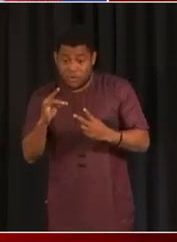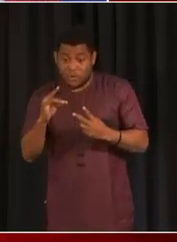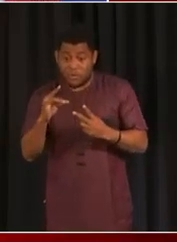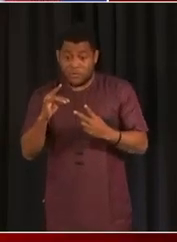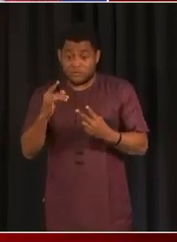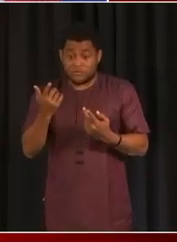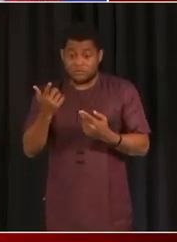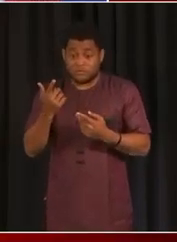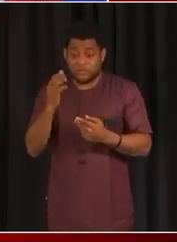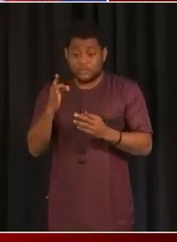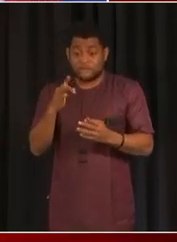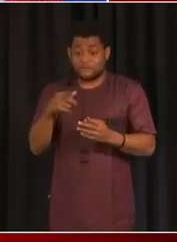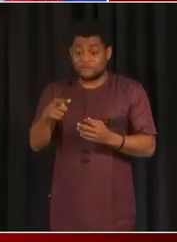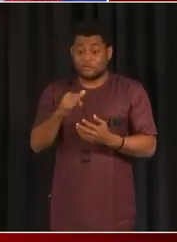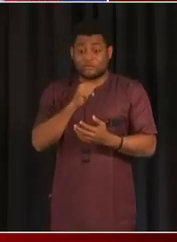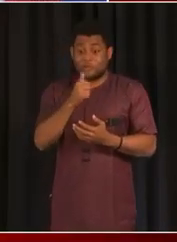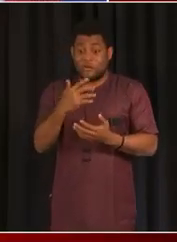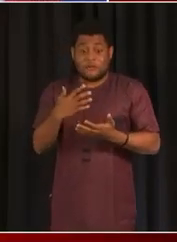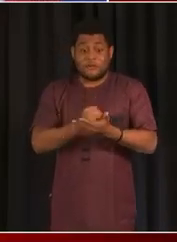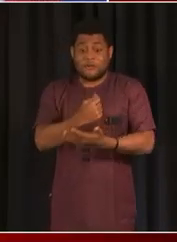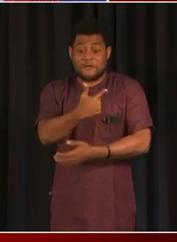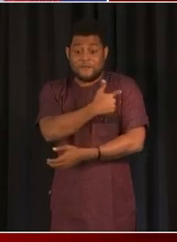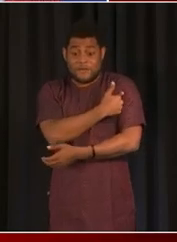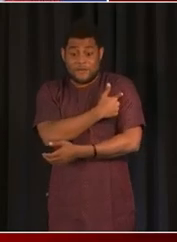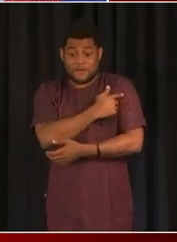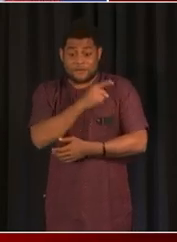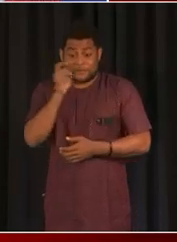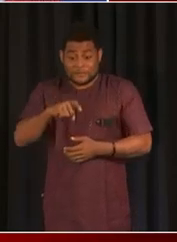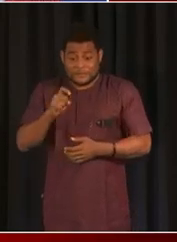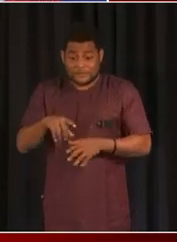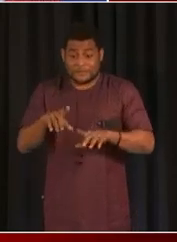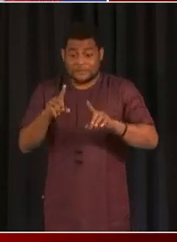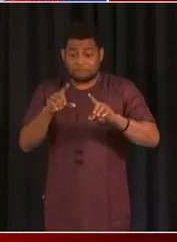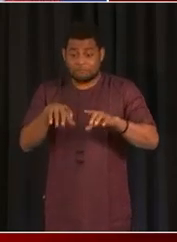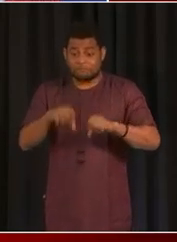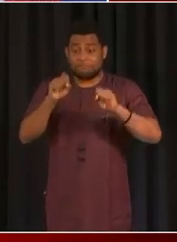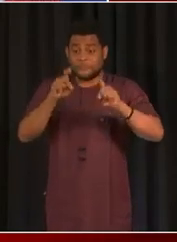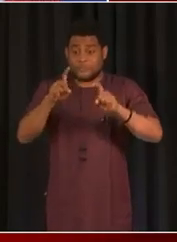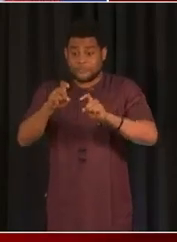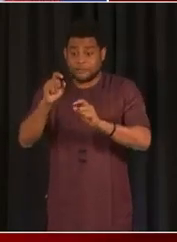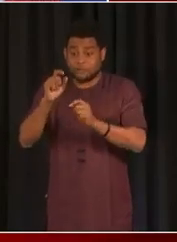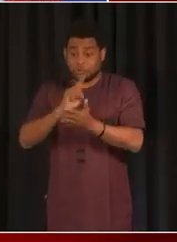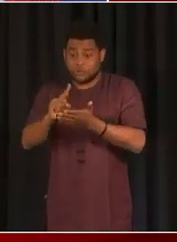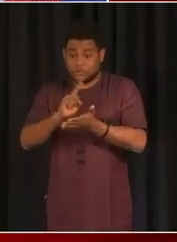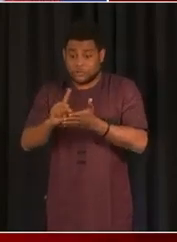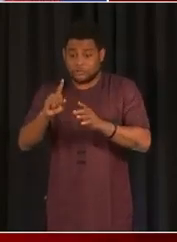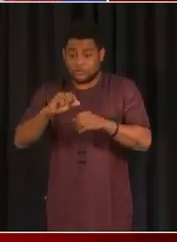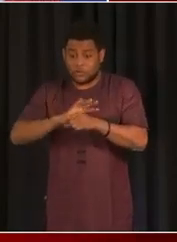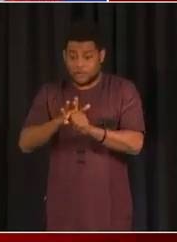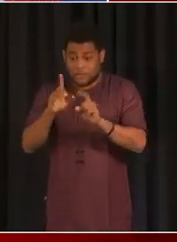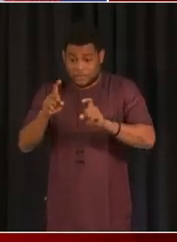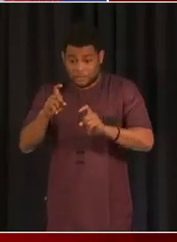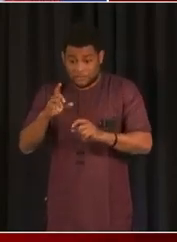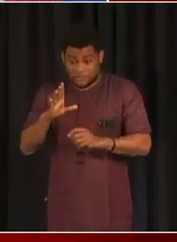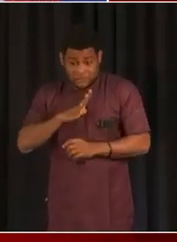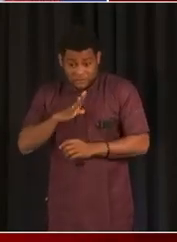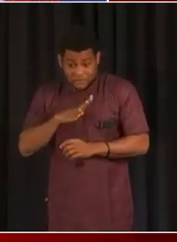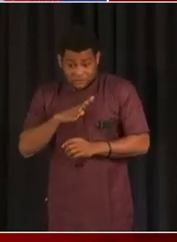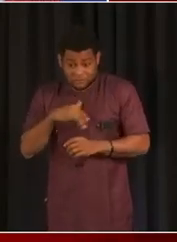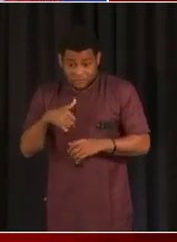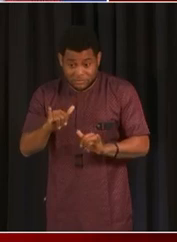requirements, that if they don't get tested, if they don't get vaccinated, they could simply get weekly testing for healthcare